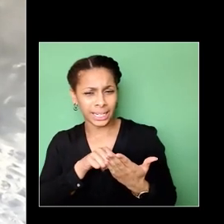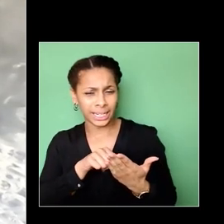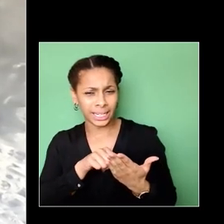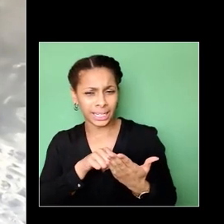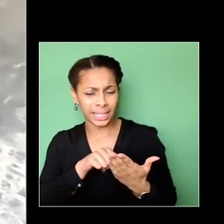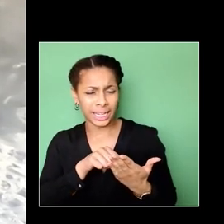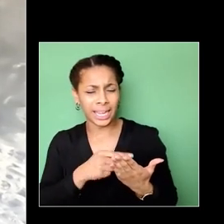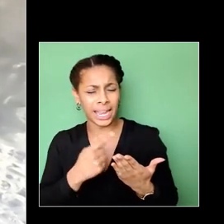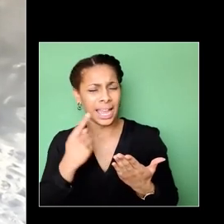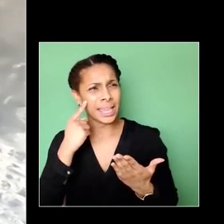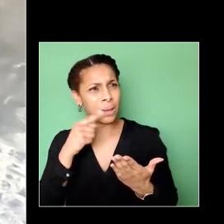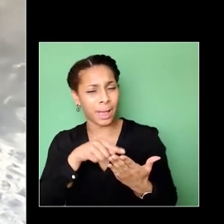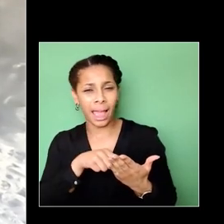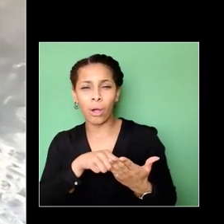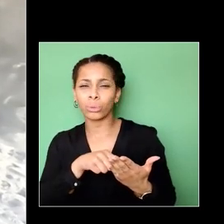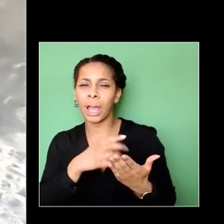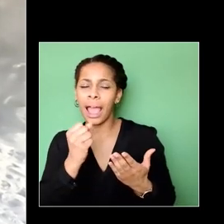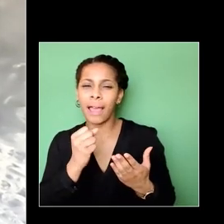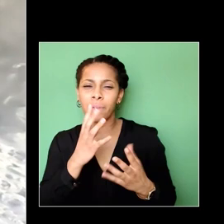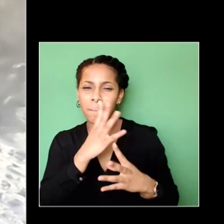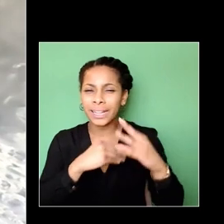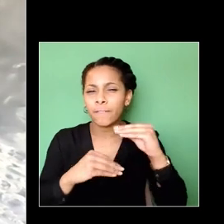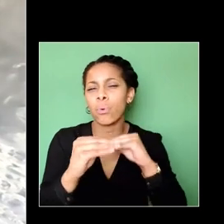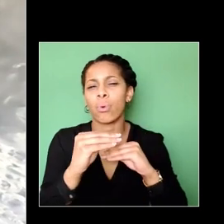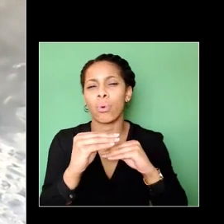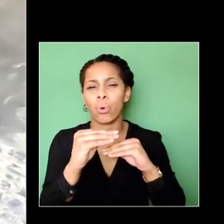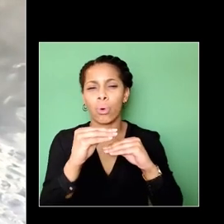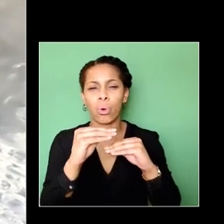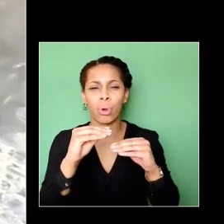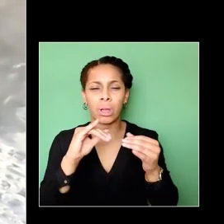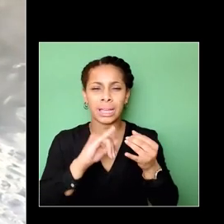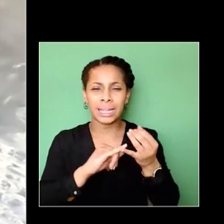tools of poetry, so metaphor, simile,